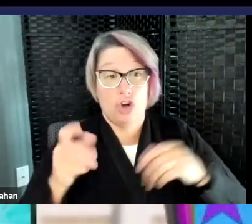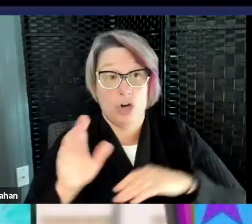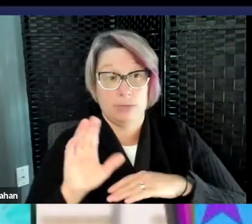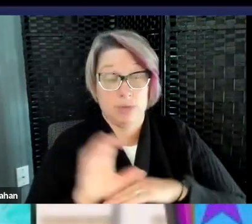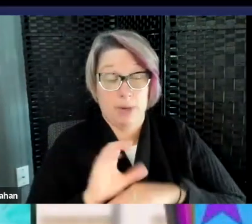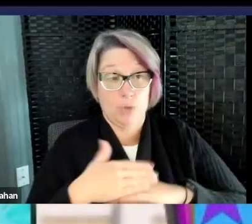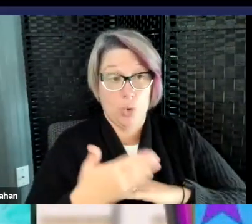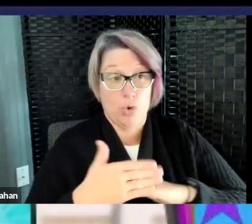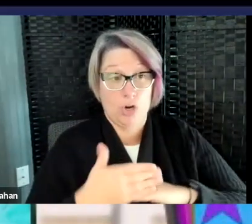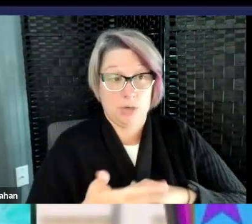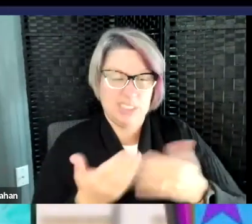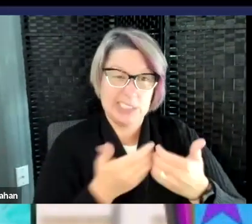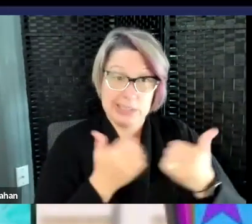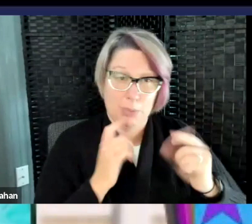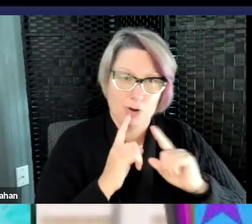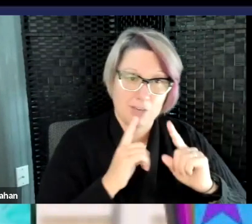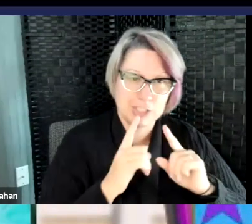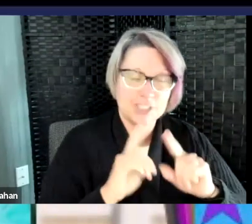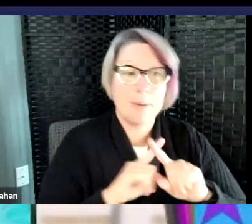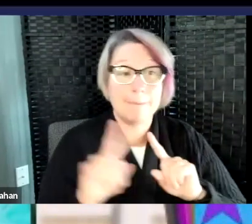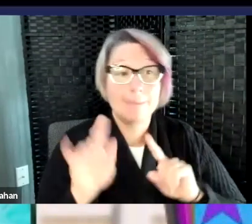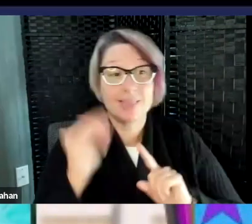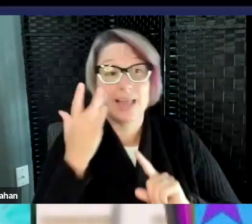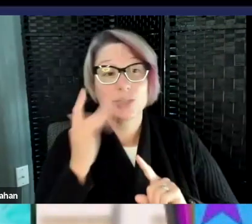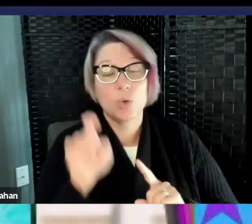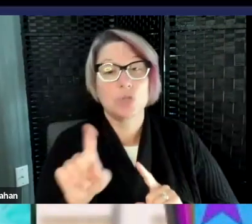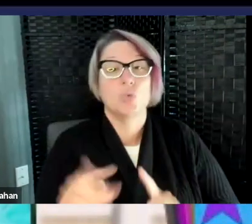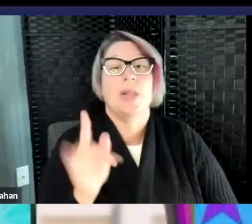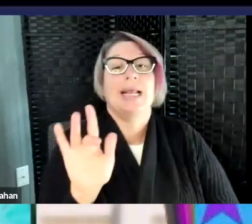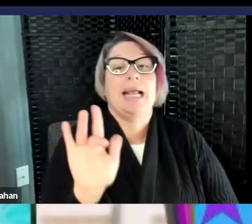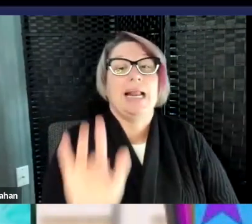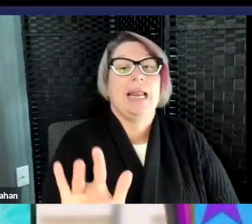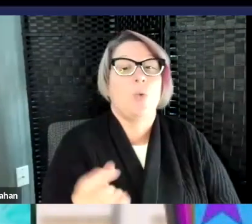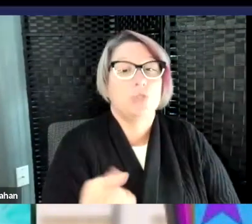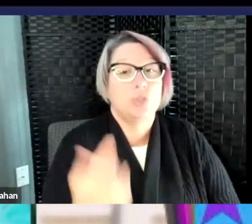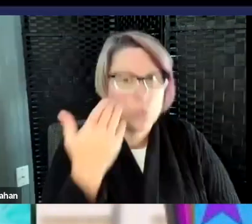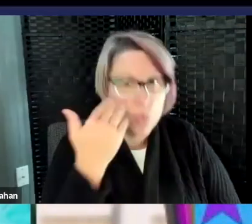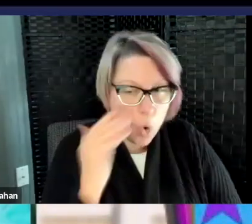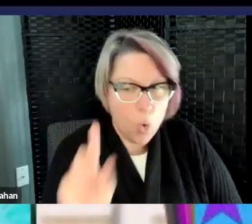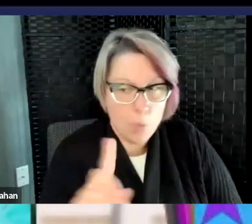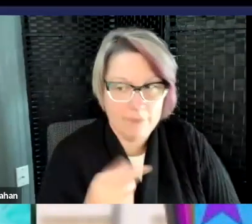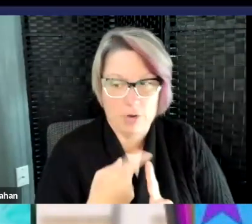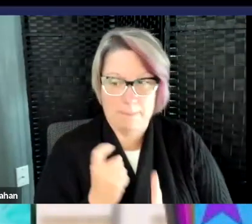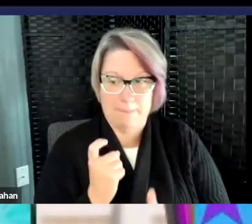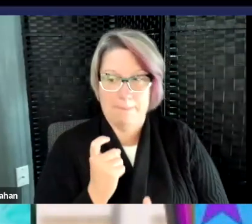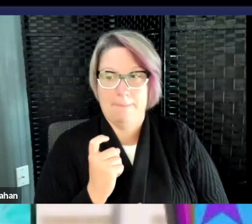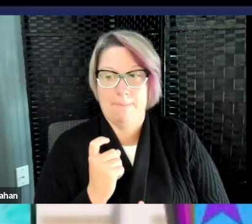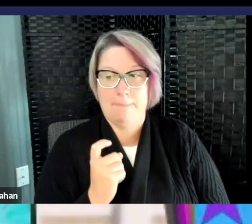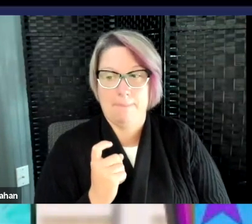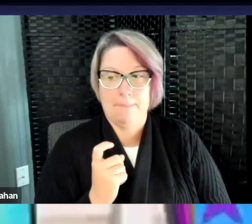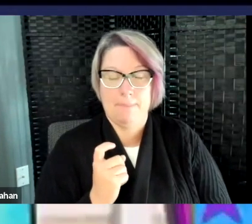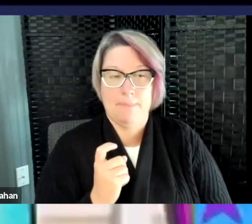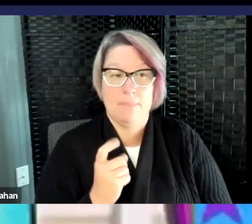separate conversation, but this is why you should only click on things that you know where they come from. Okay. So if you get something that says